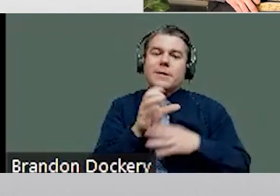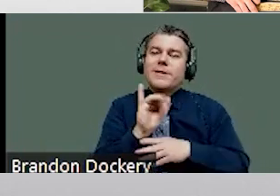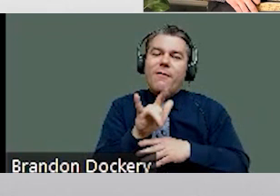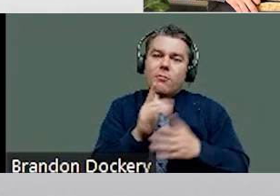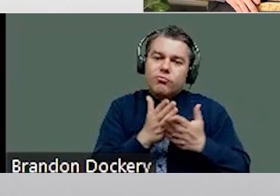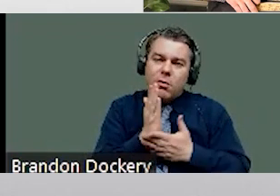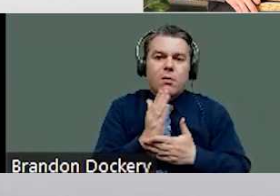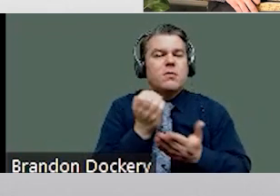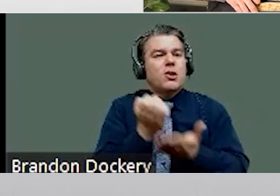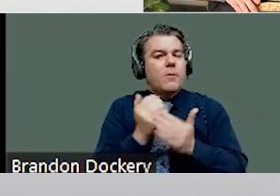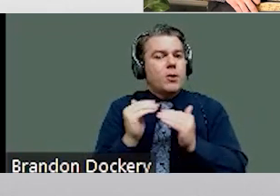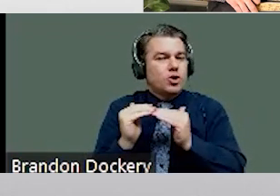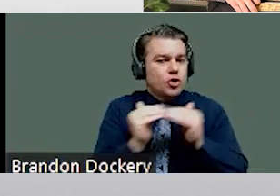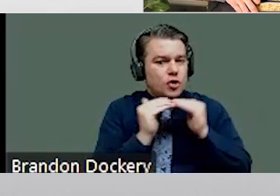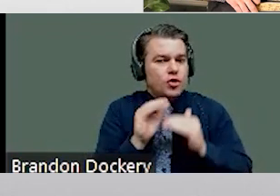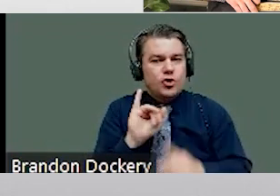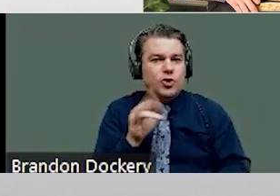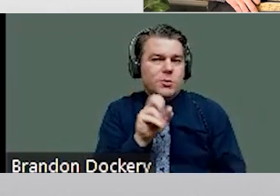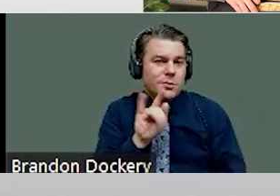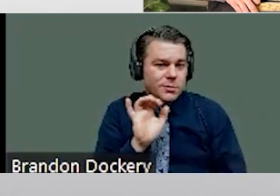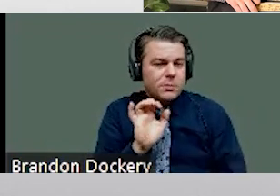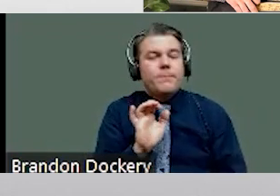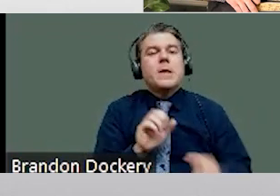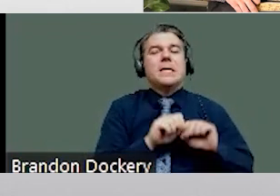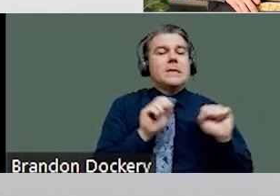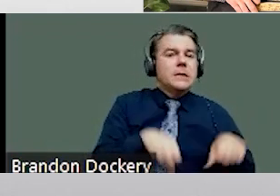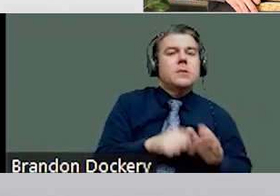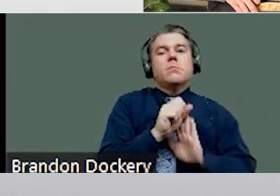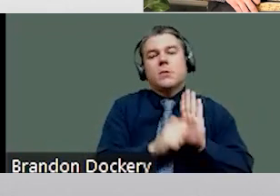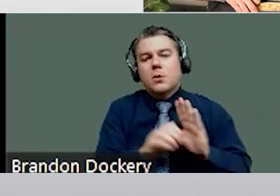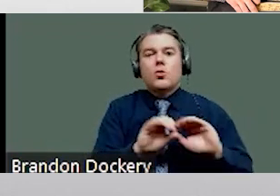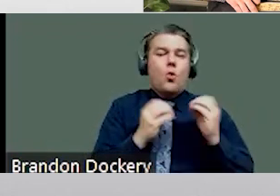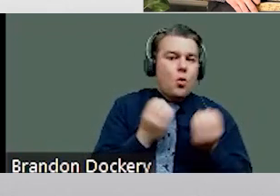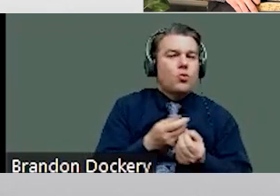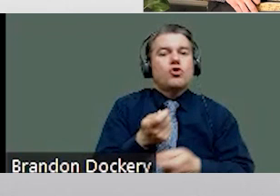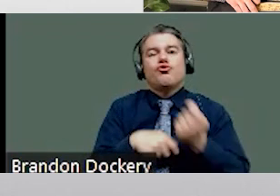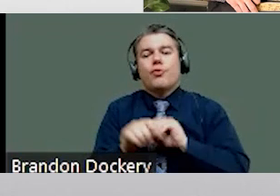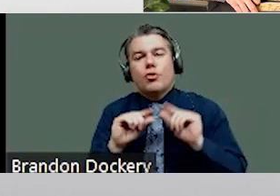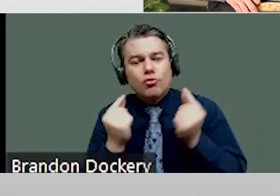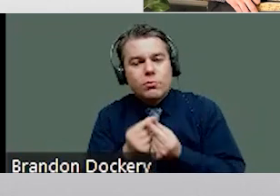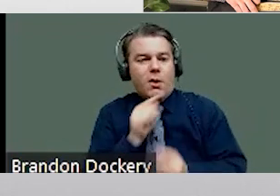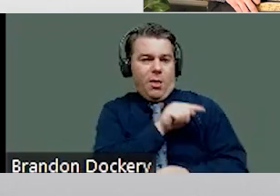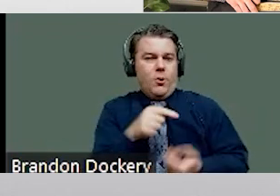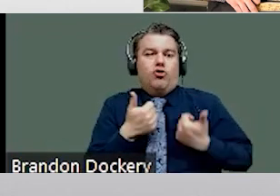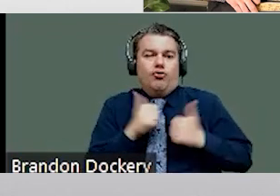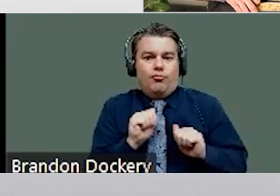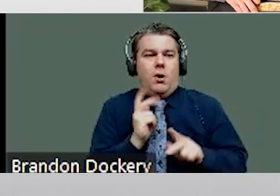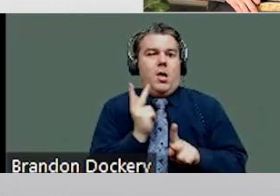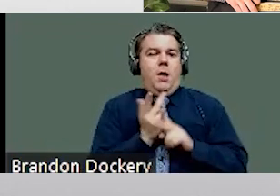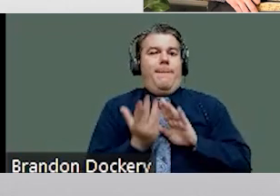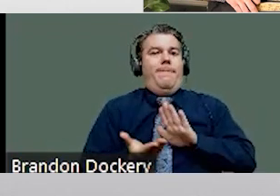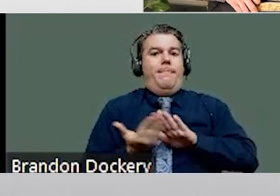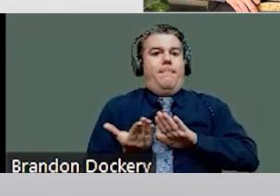rights or economic justice. It's about systems, states, and organizations and trade groups trying to keep